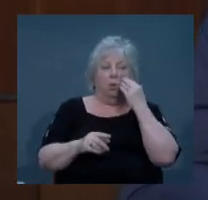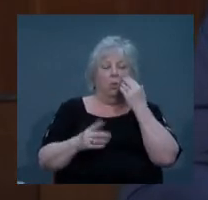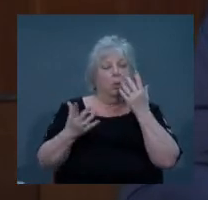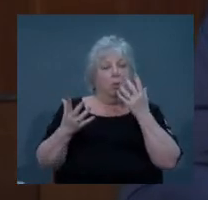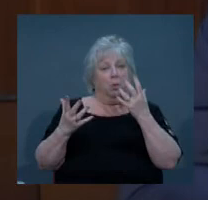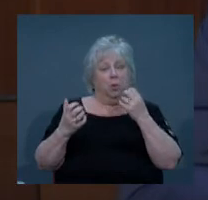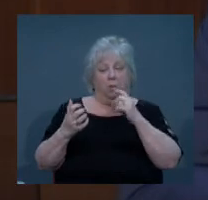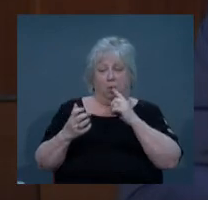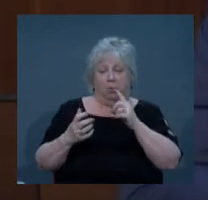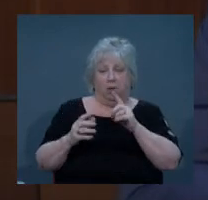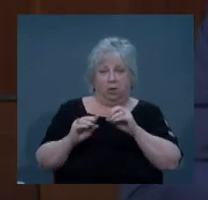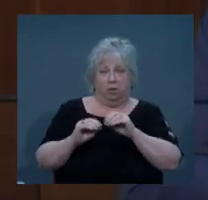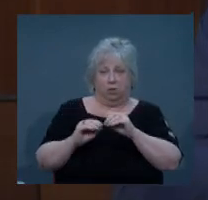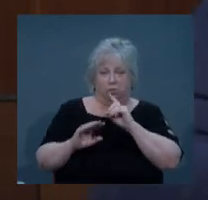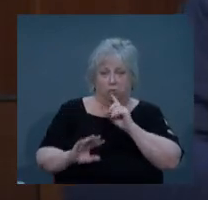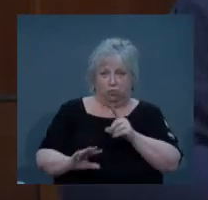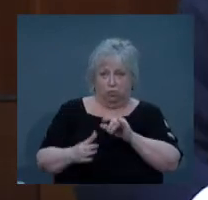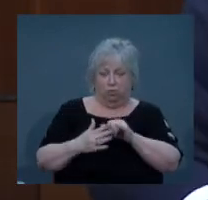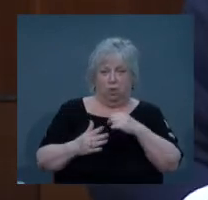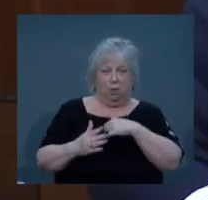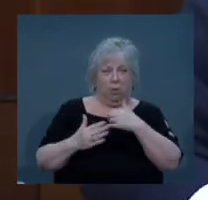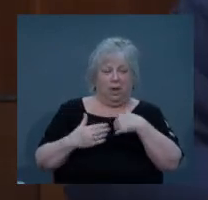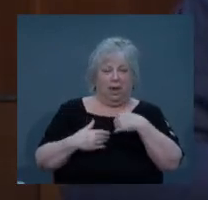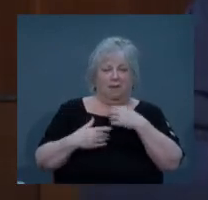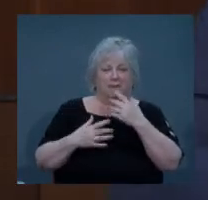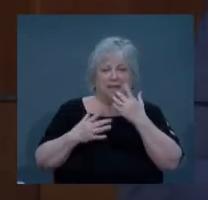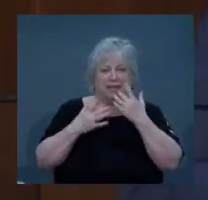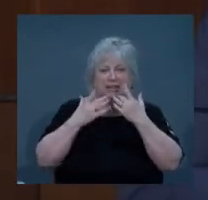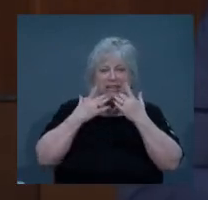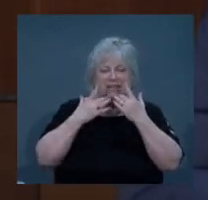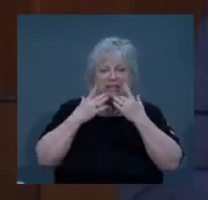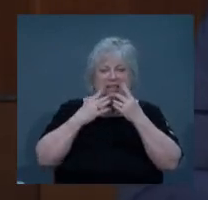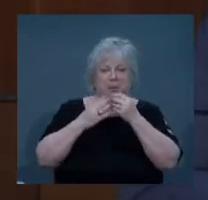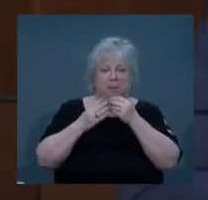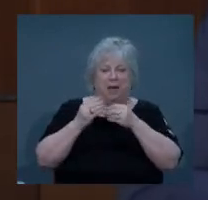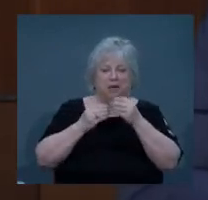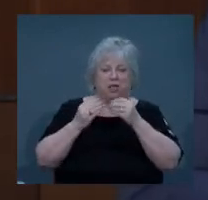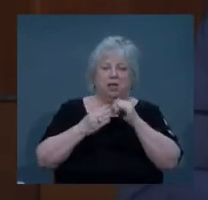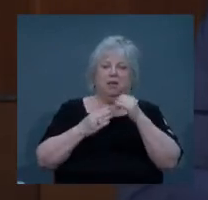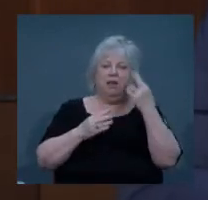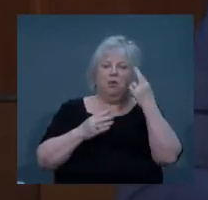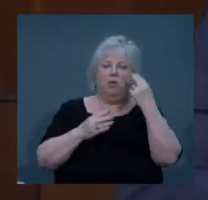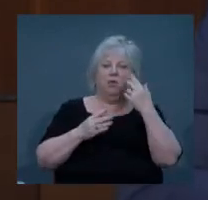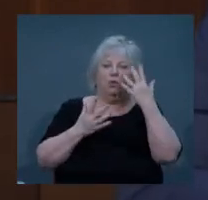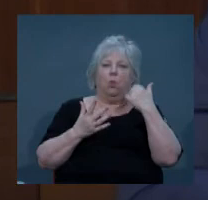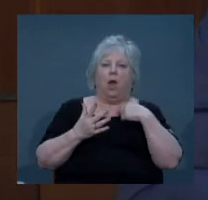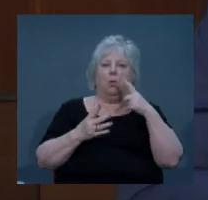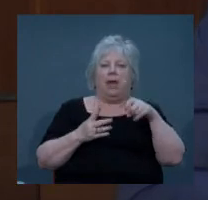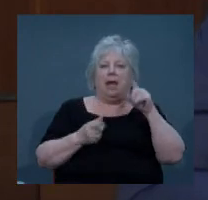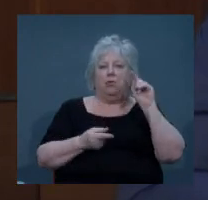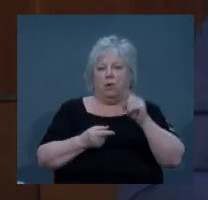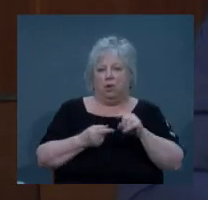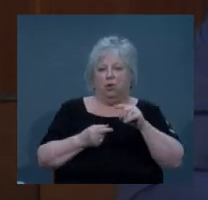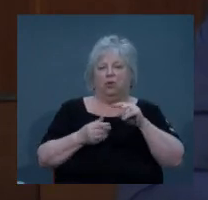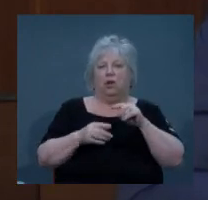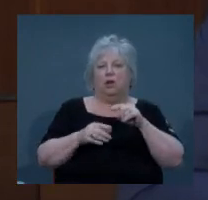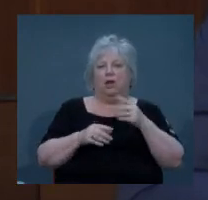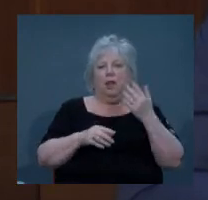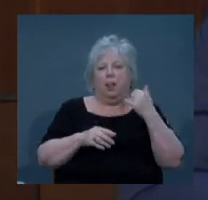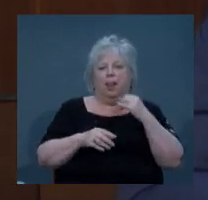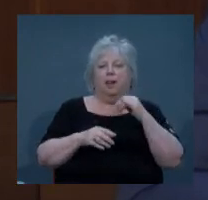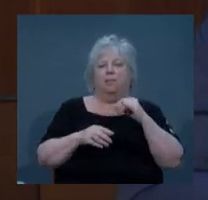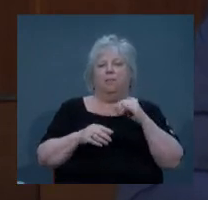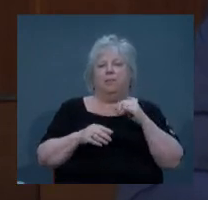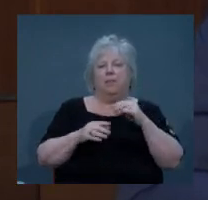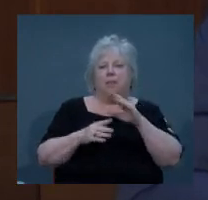be certain and sure that we do have a tight budget. That's the reason why we had to cut the budget in the middle of the year. We are